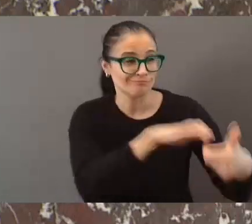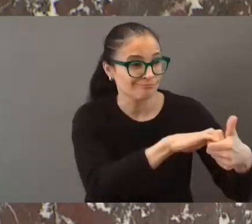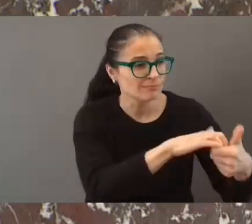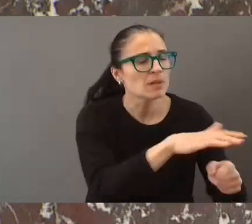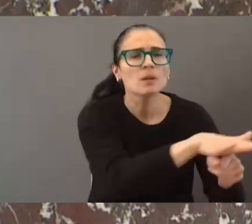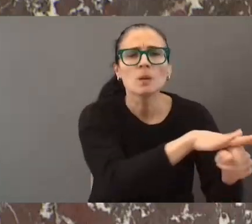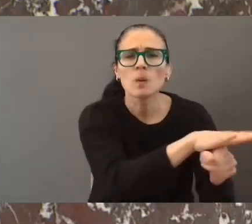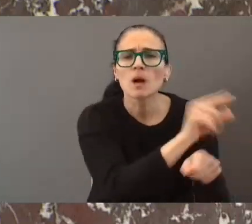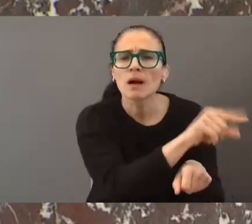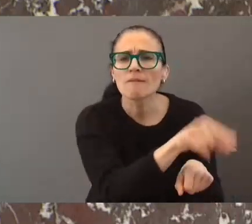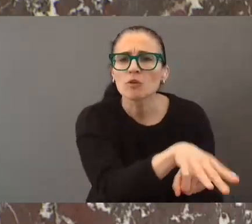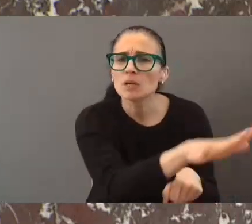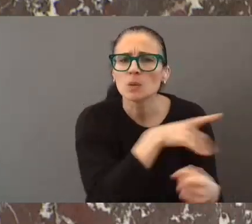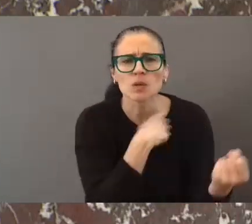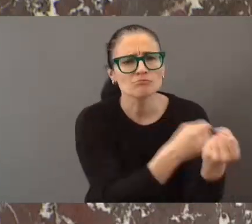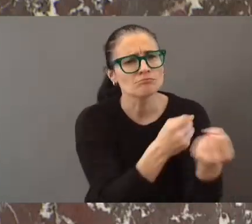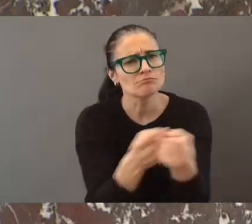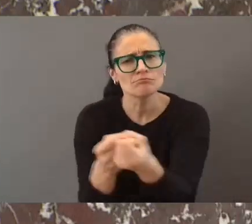Members,